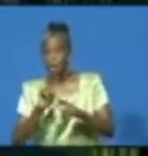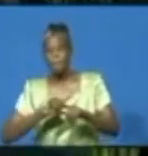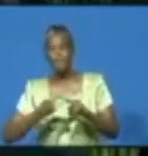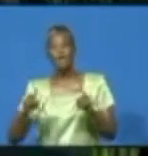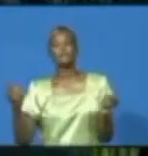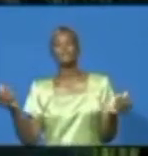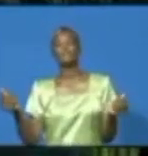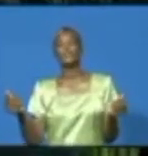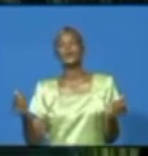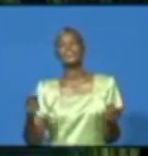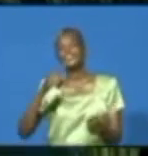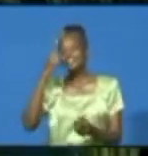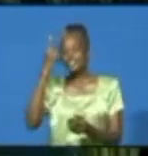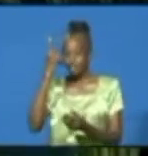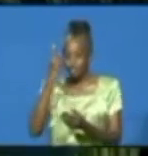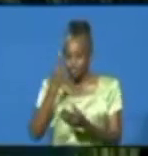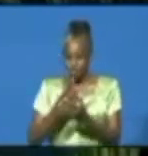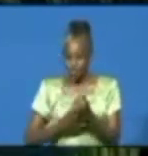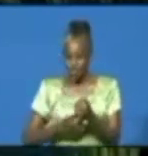But to trust and obey.